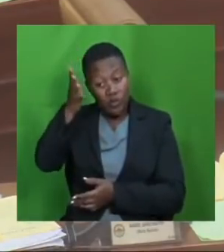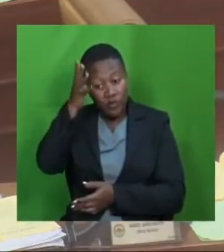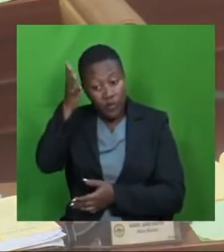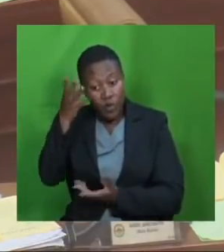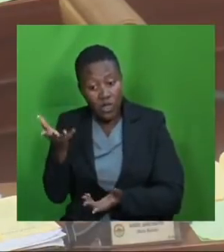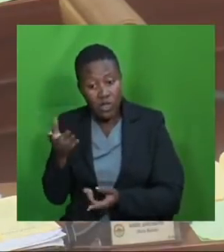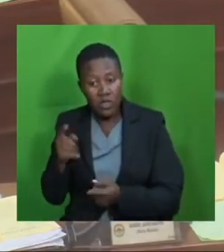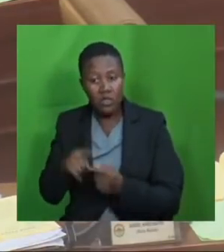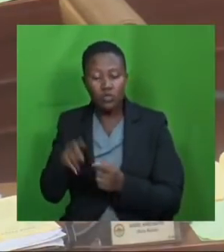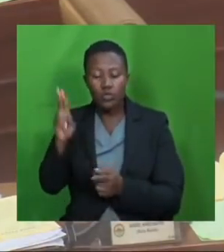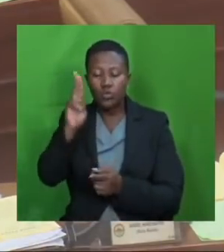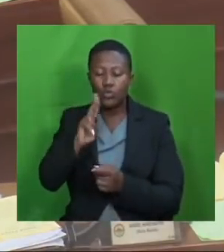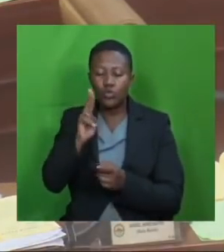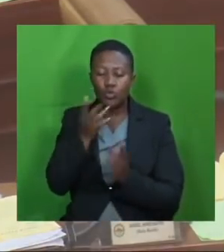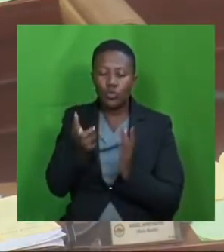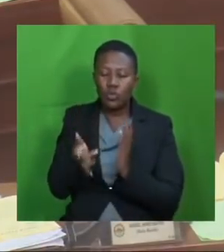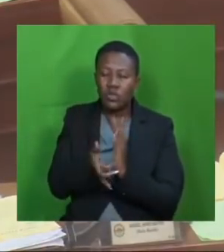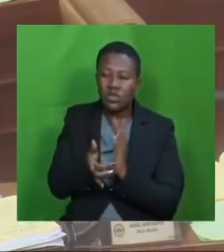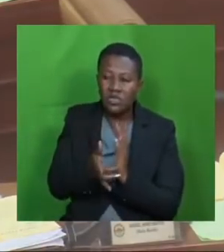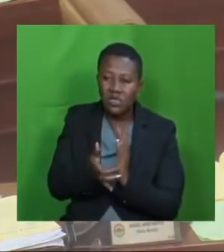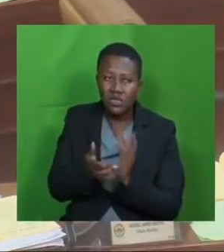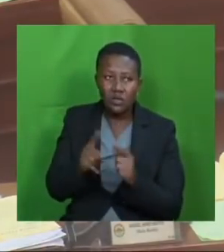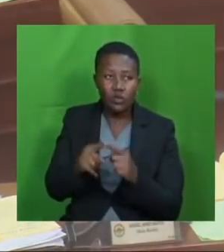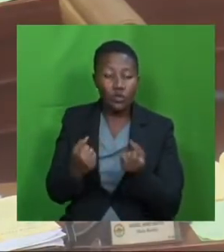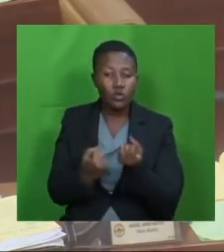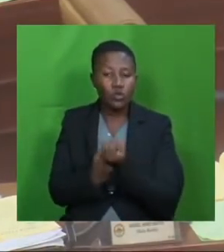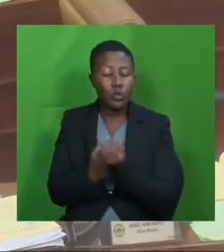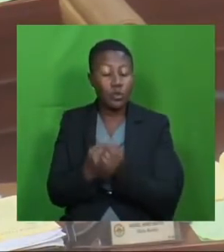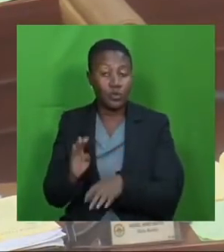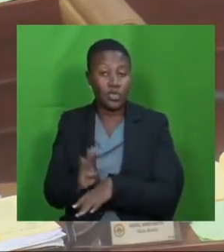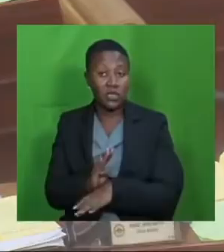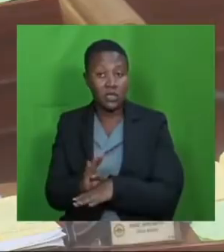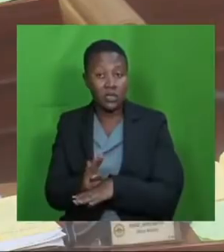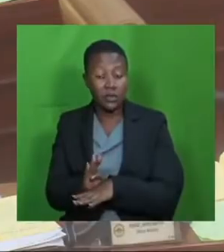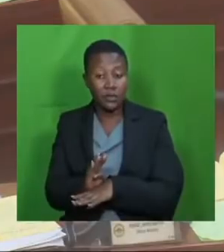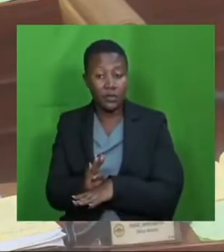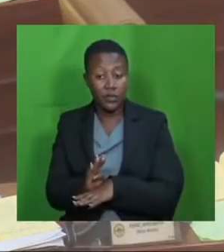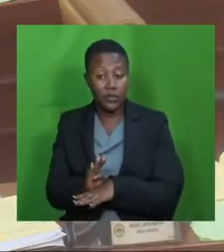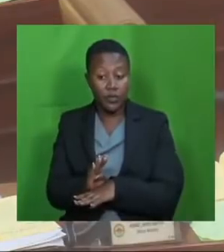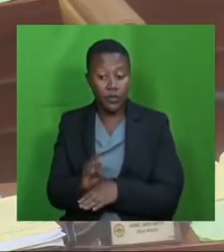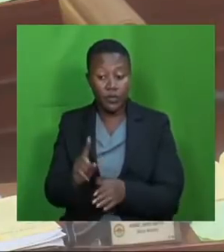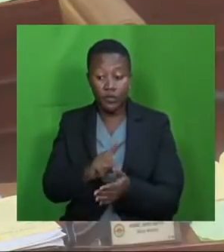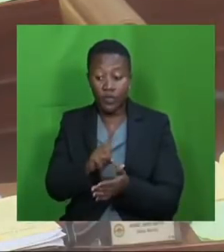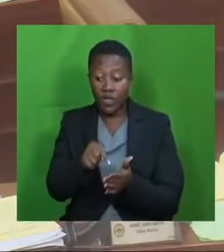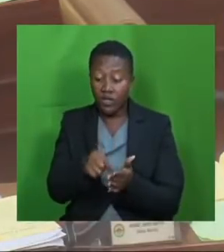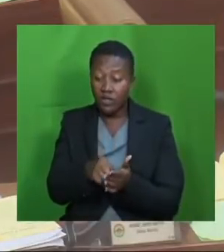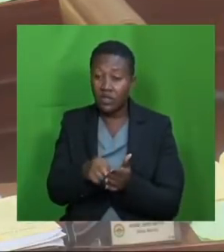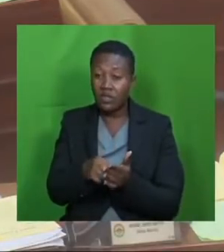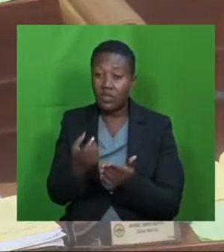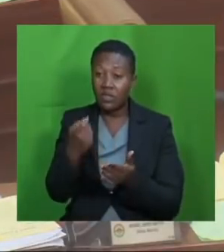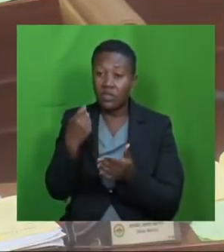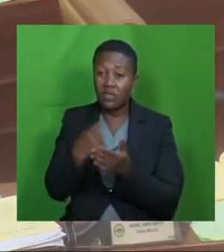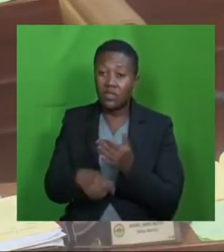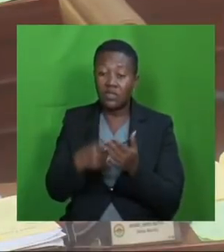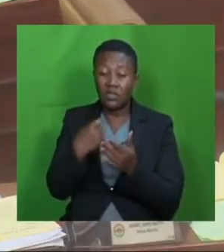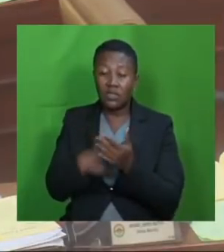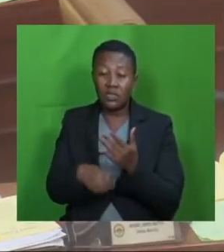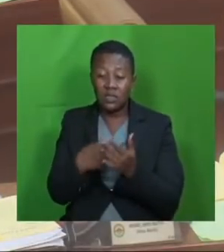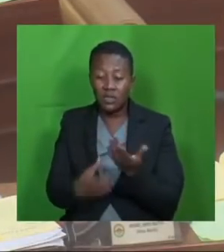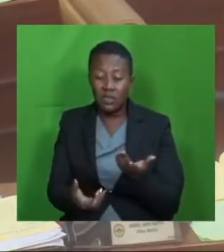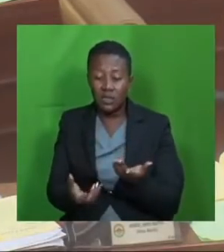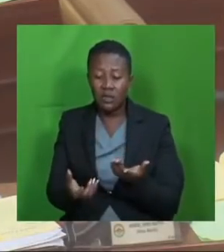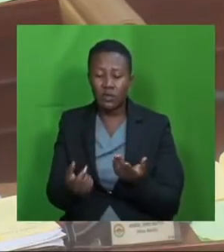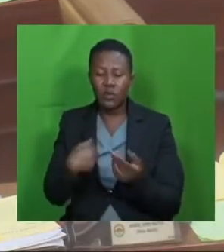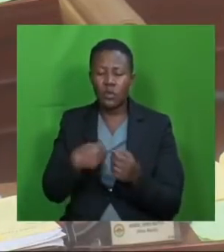of digitalization to support businesses. This tax will negate the gains we have made as